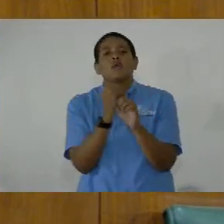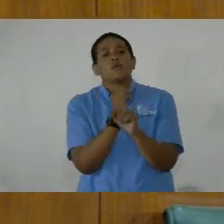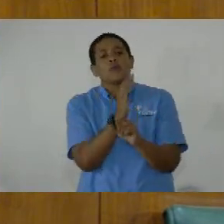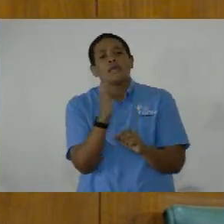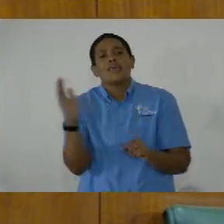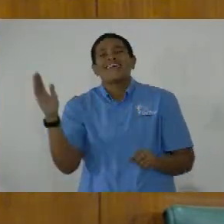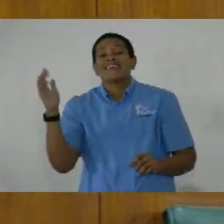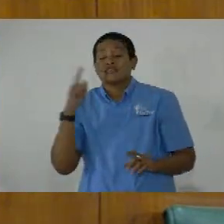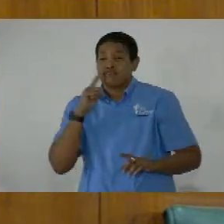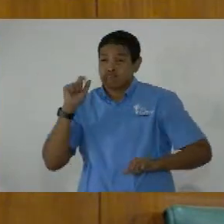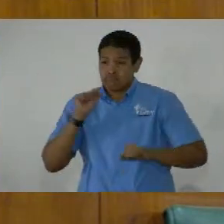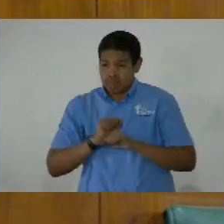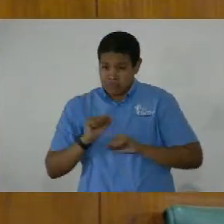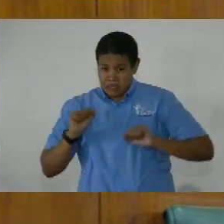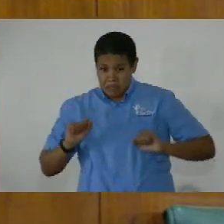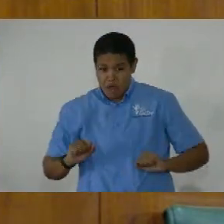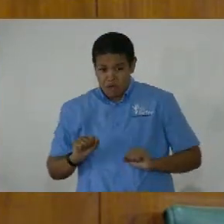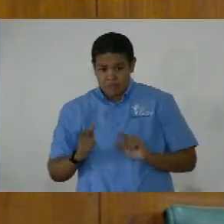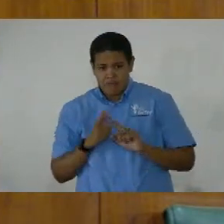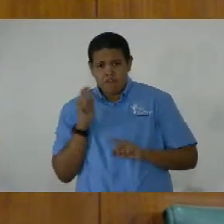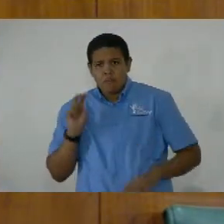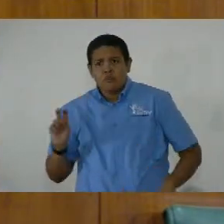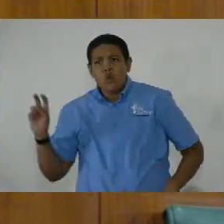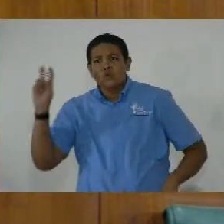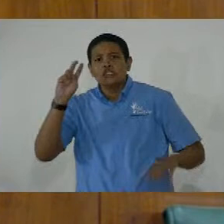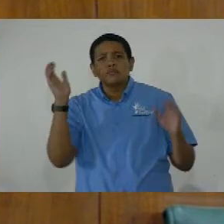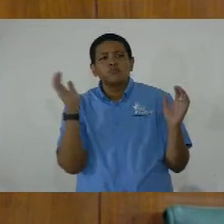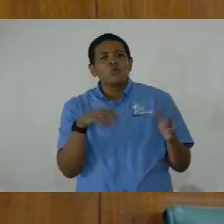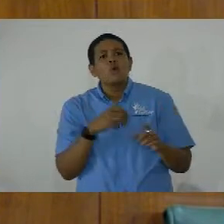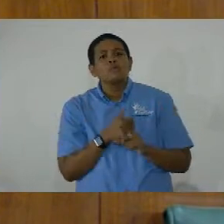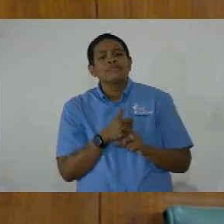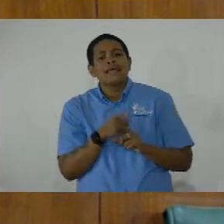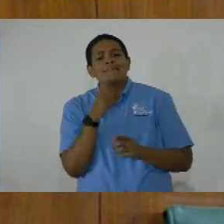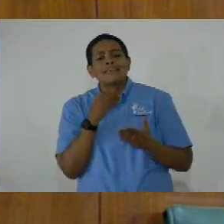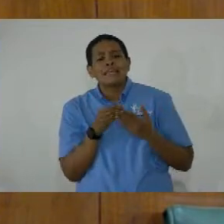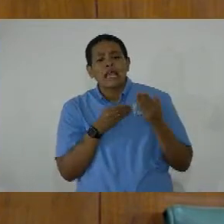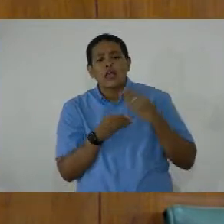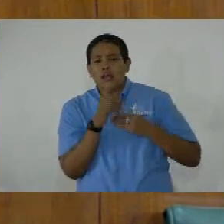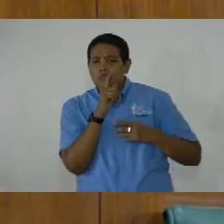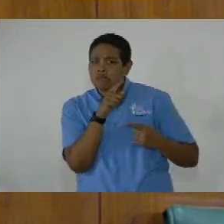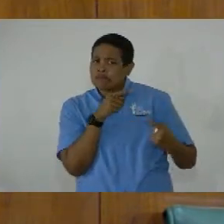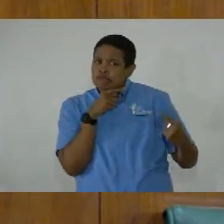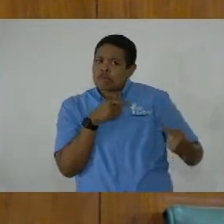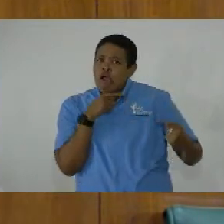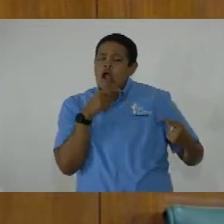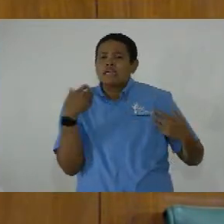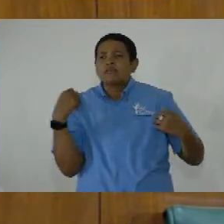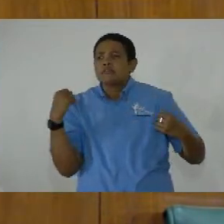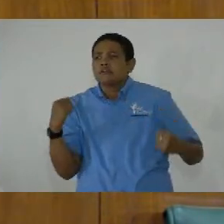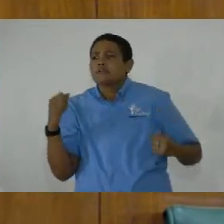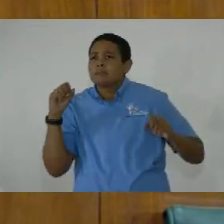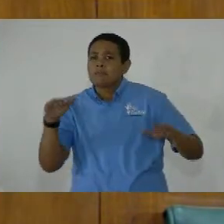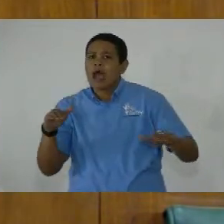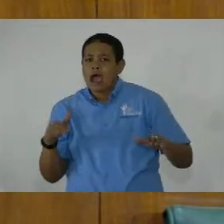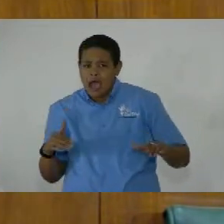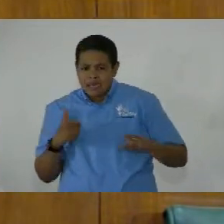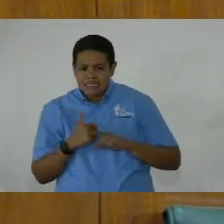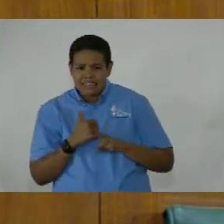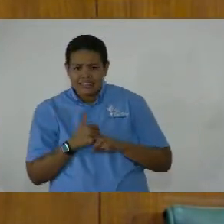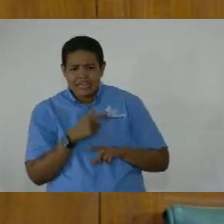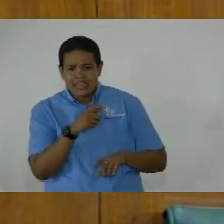that are possible from the tourism sector as the economy struggles to recover in a